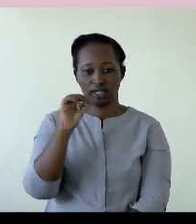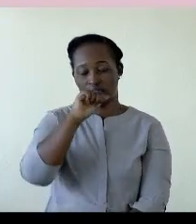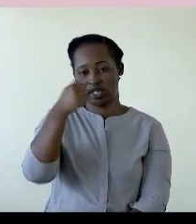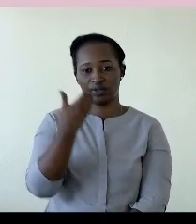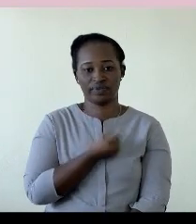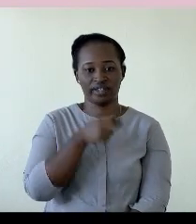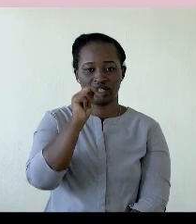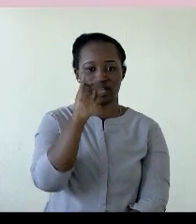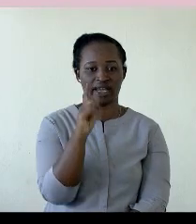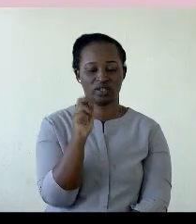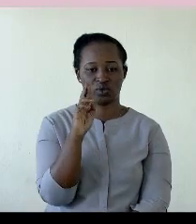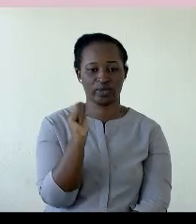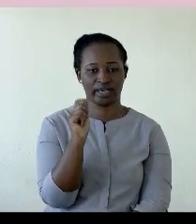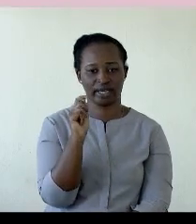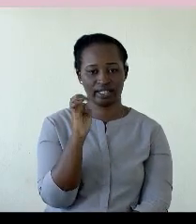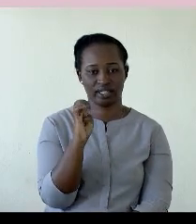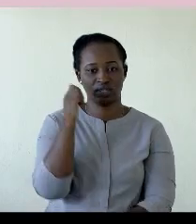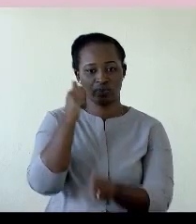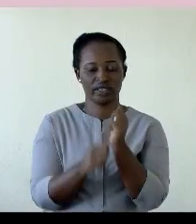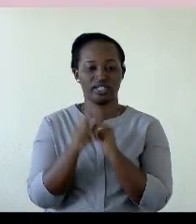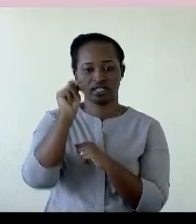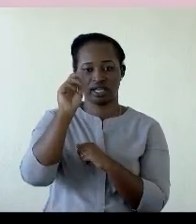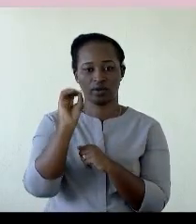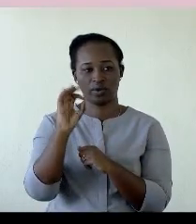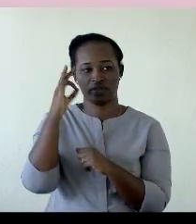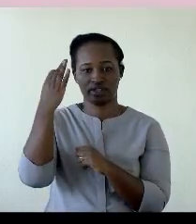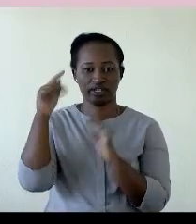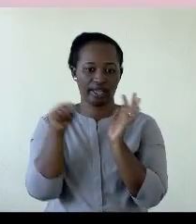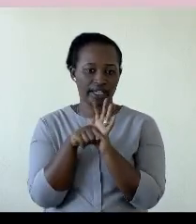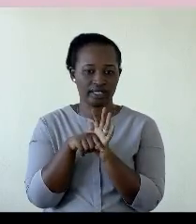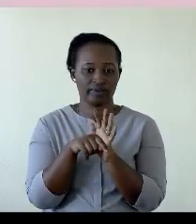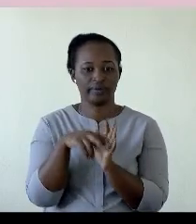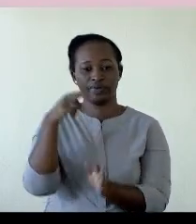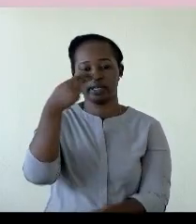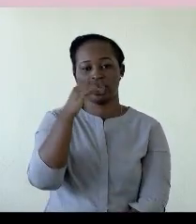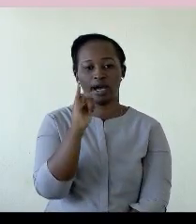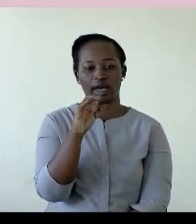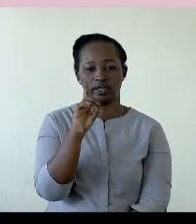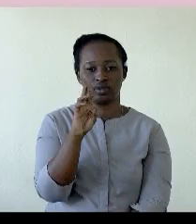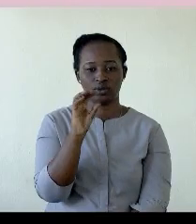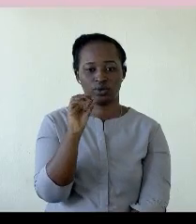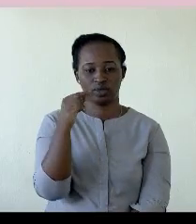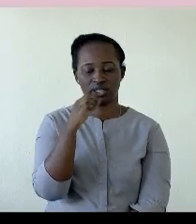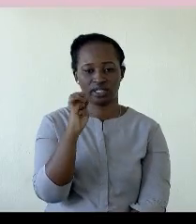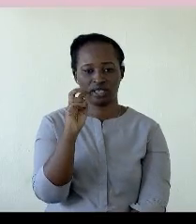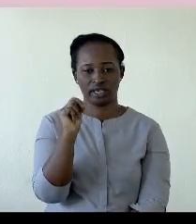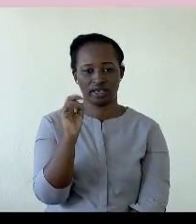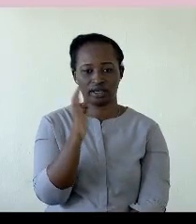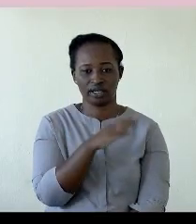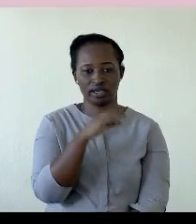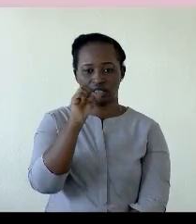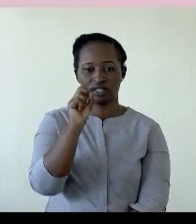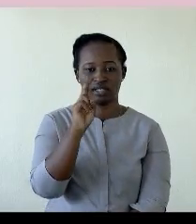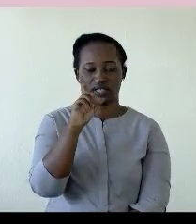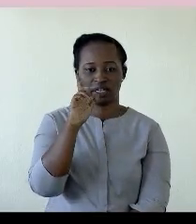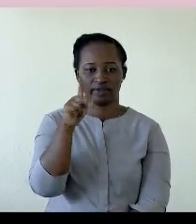is a nitrate radical, which is NO3 negative, hydrogen sulfate, which is derived